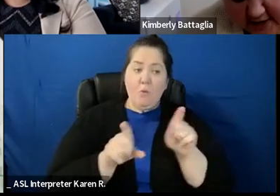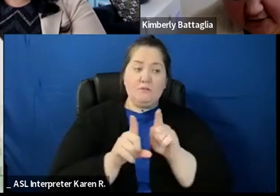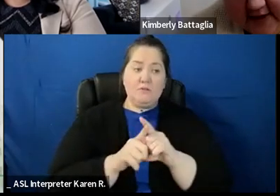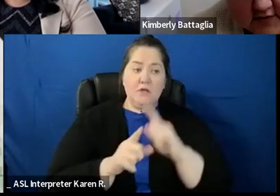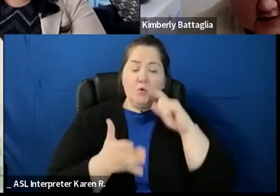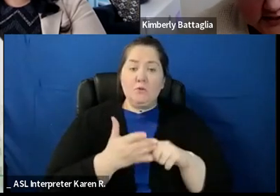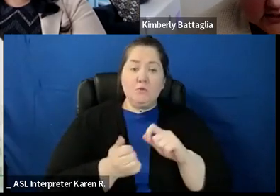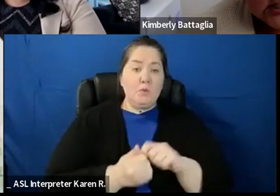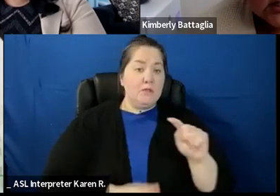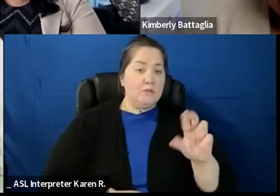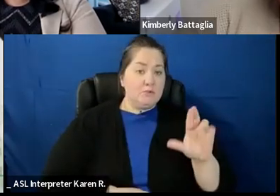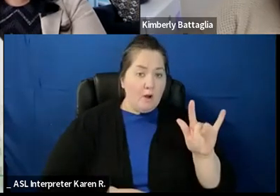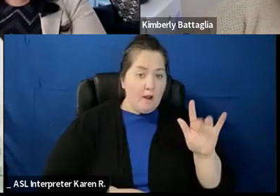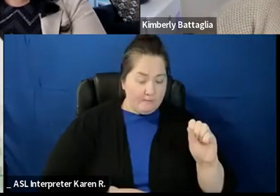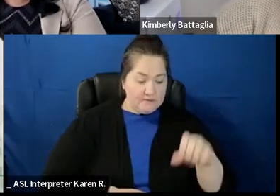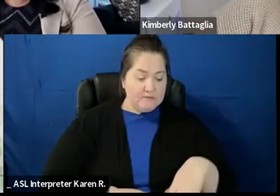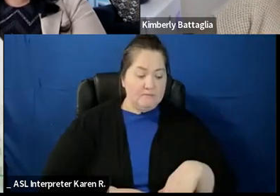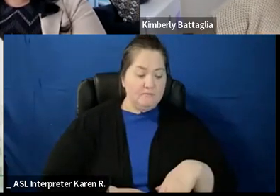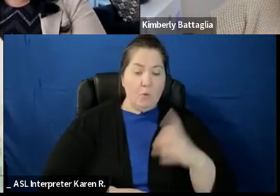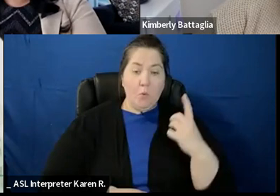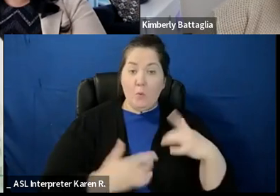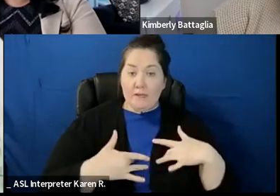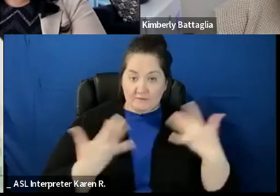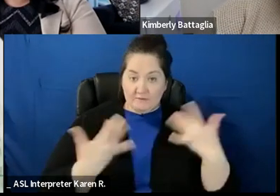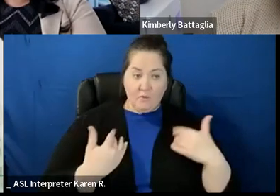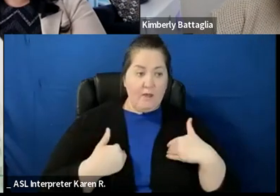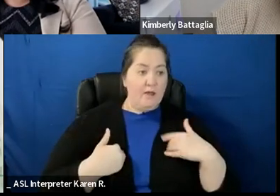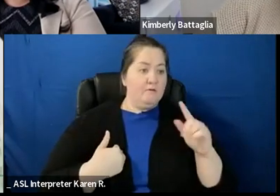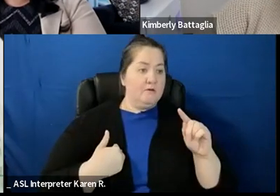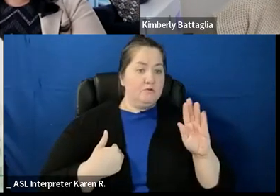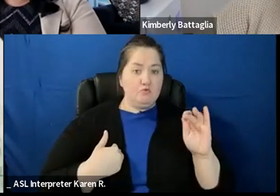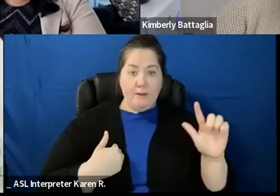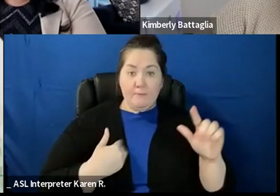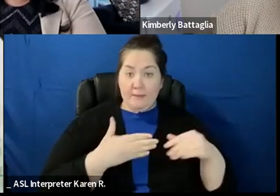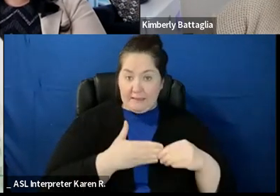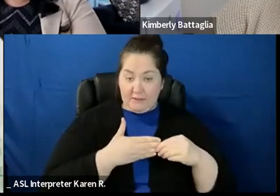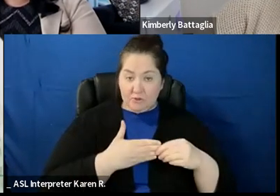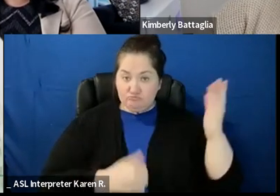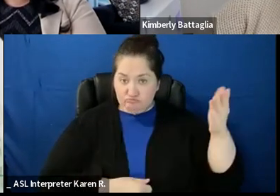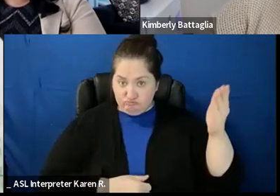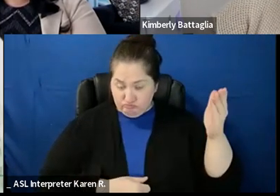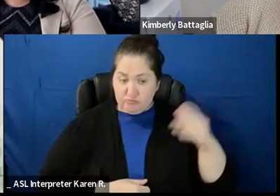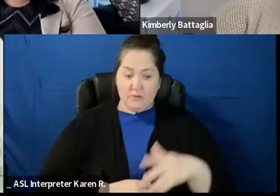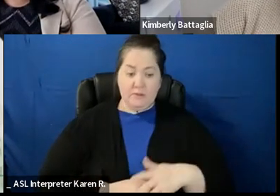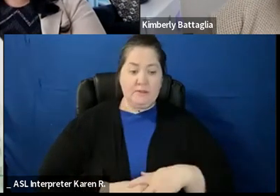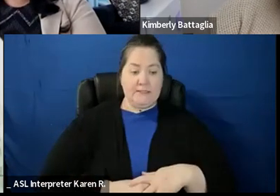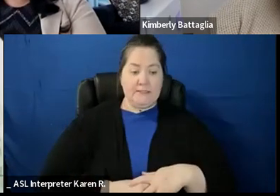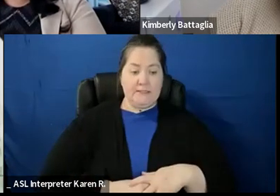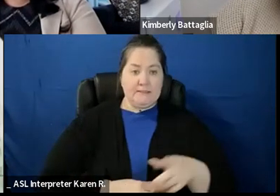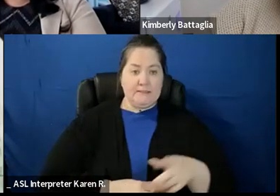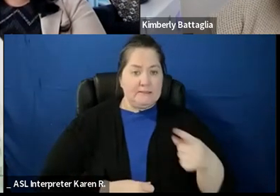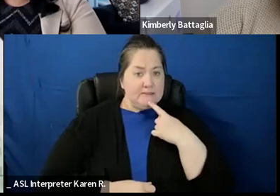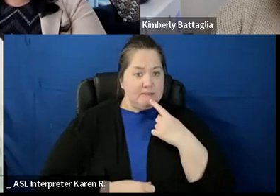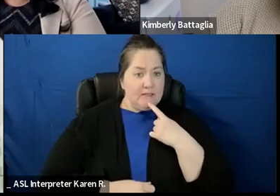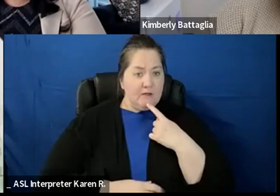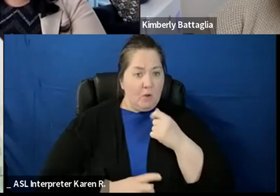We just had an event and we had this tribal leader speaking, and this tribal leader says, our women need to